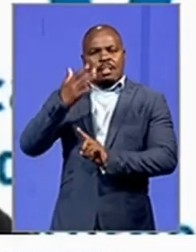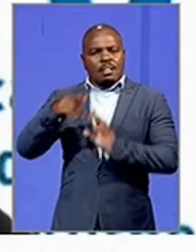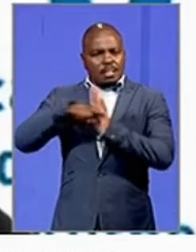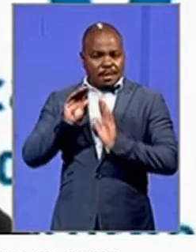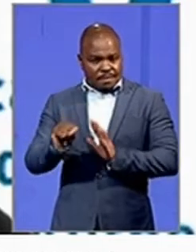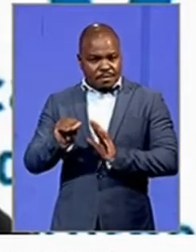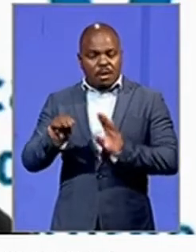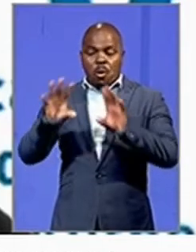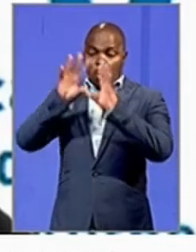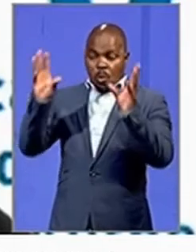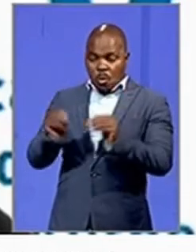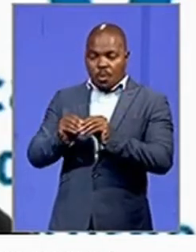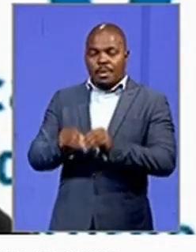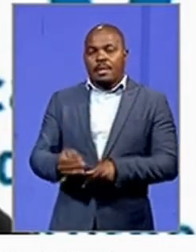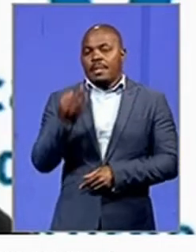So in total, there's been about